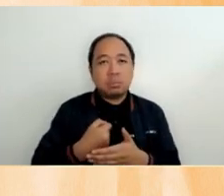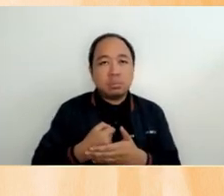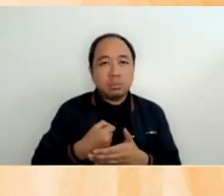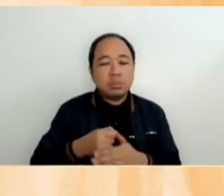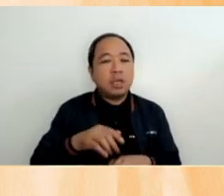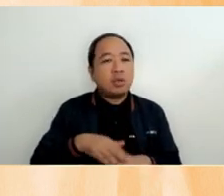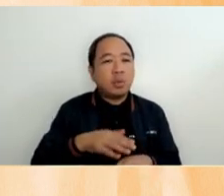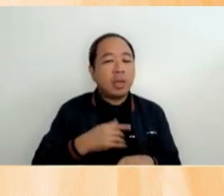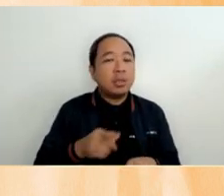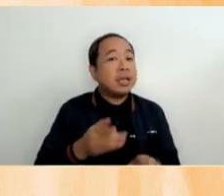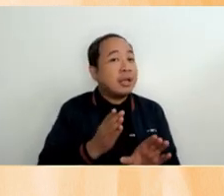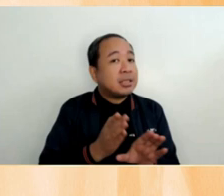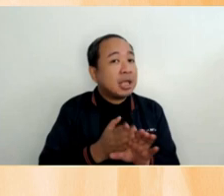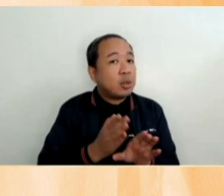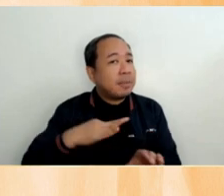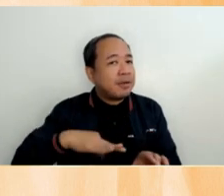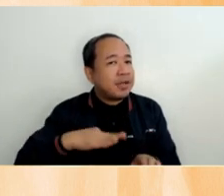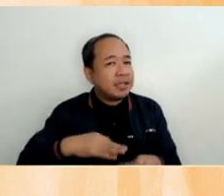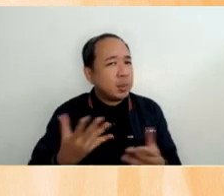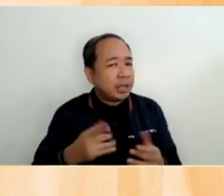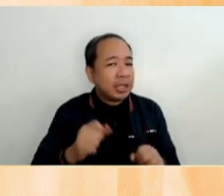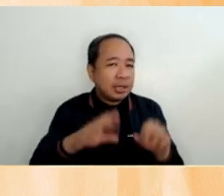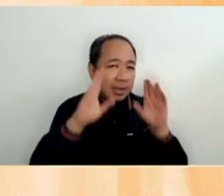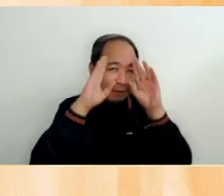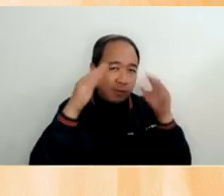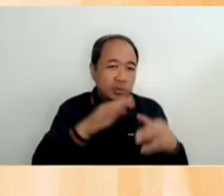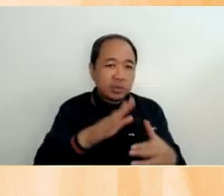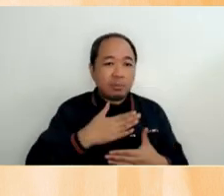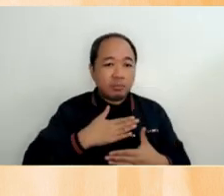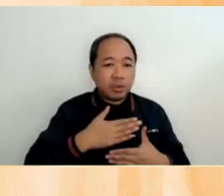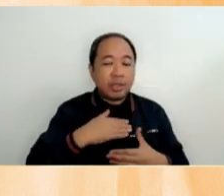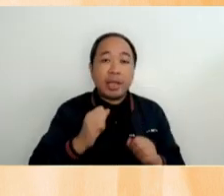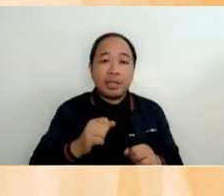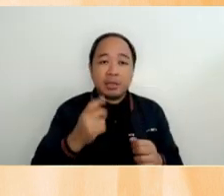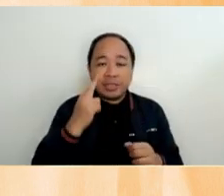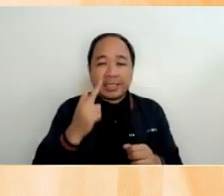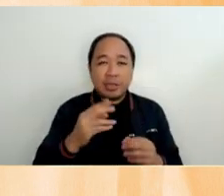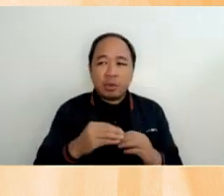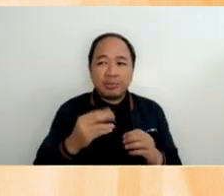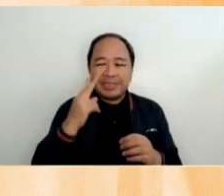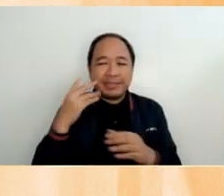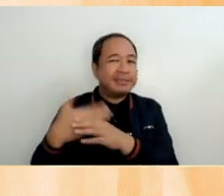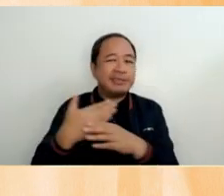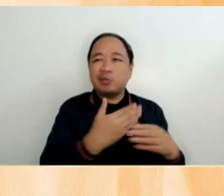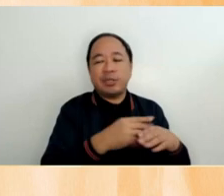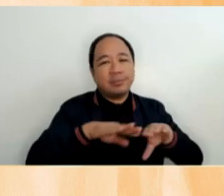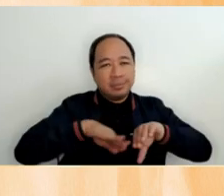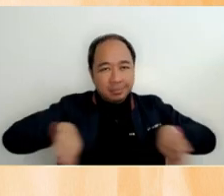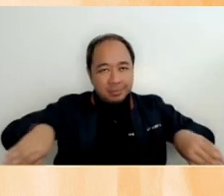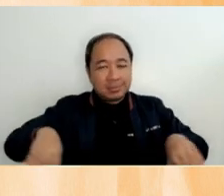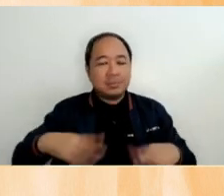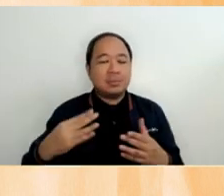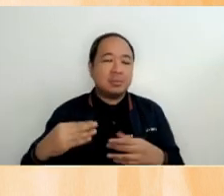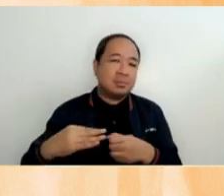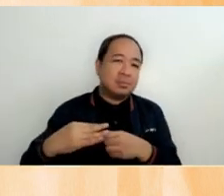Box breathing can help psychologically by providing focus to your breath and removing attention from the things that are causing feelings